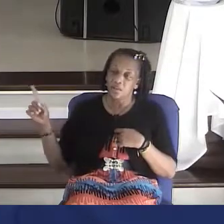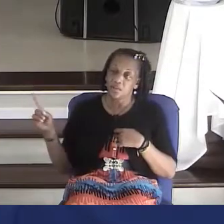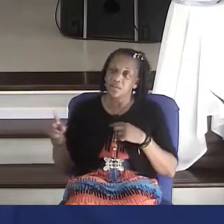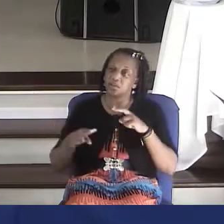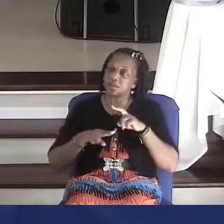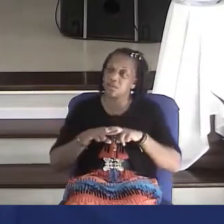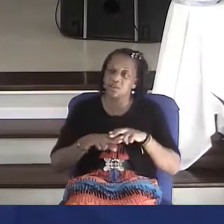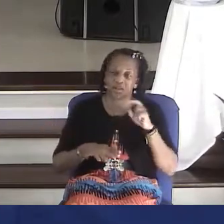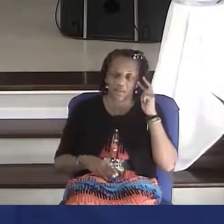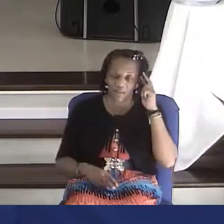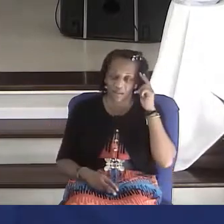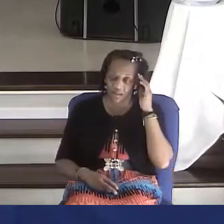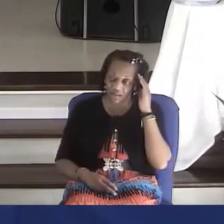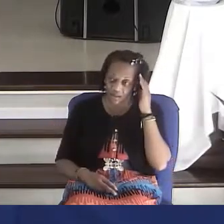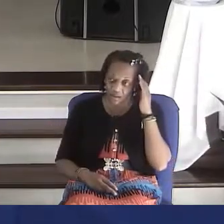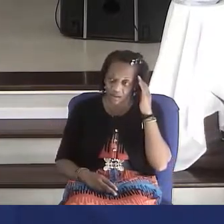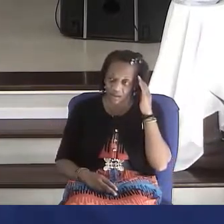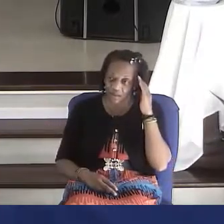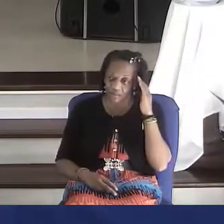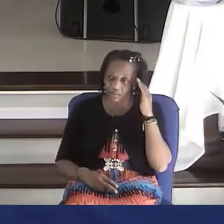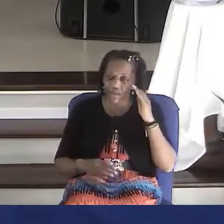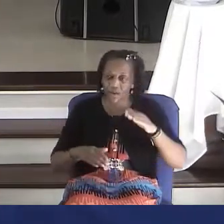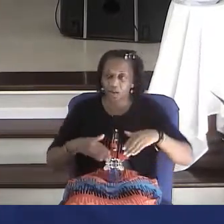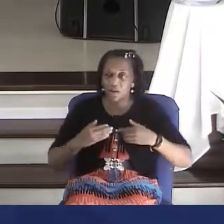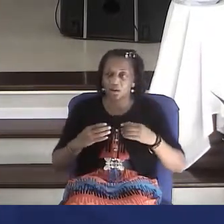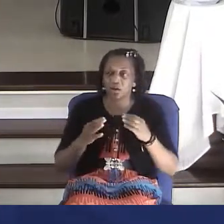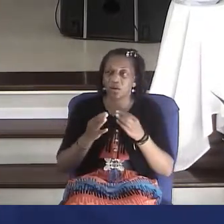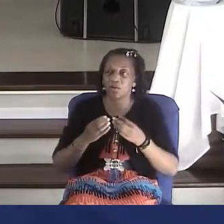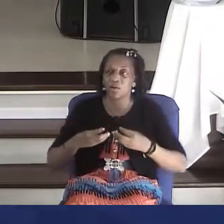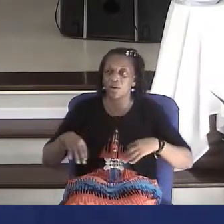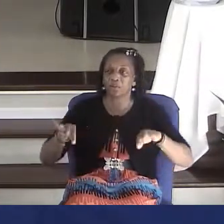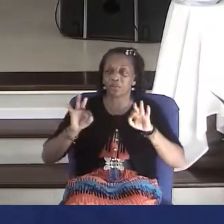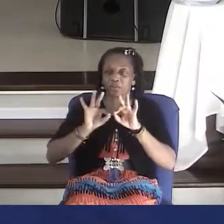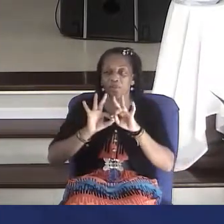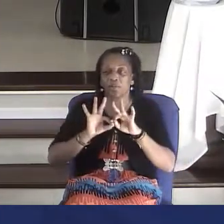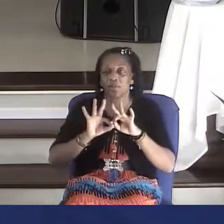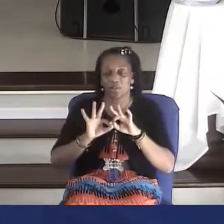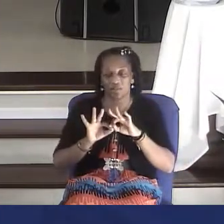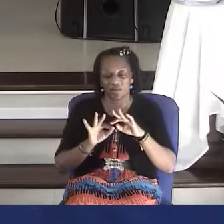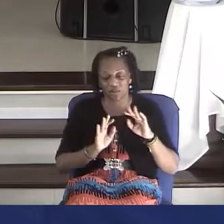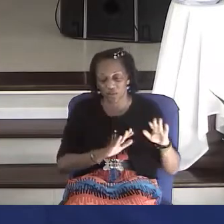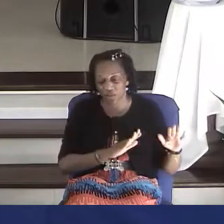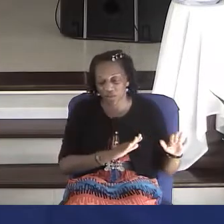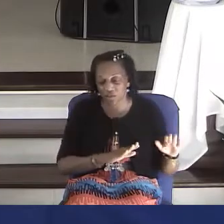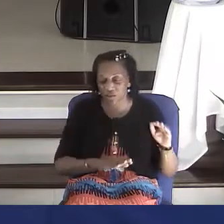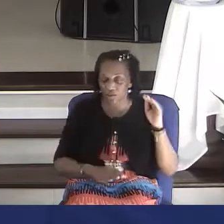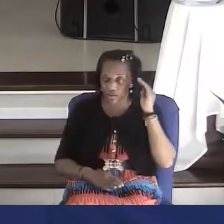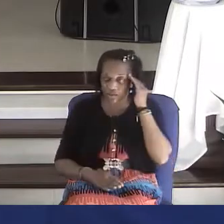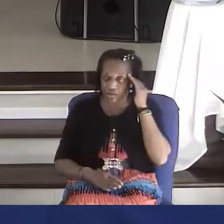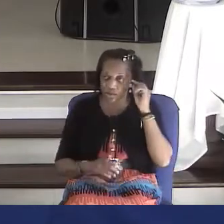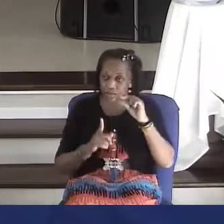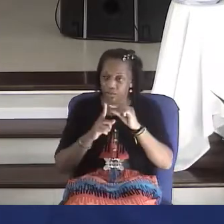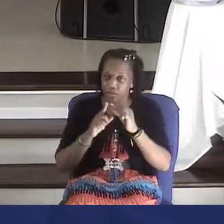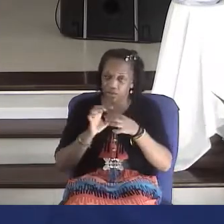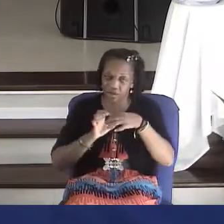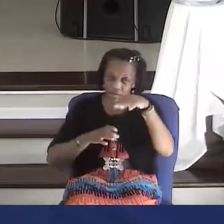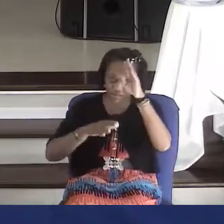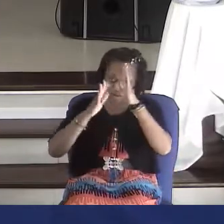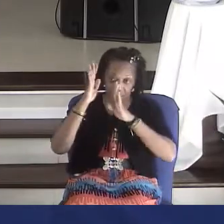is for the children to meet in the house of God. And I just reflected on children's choir.